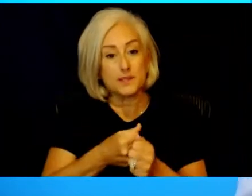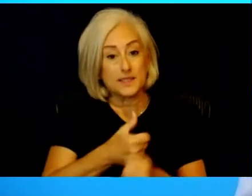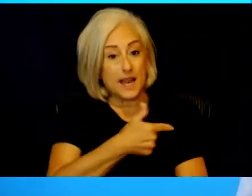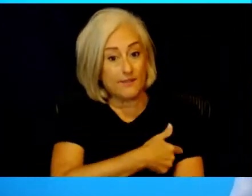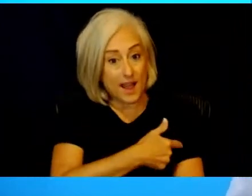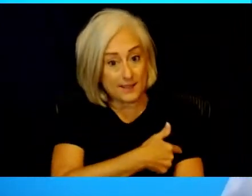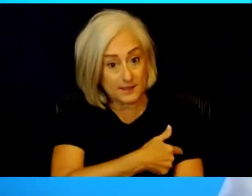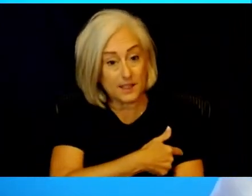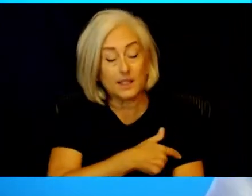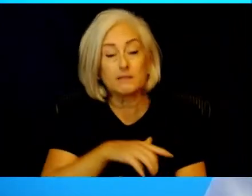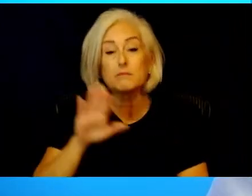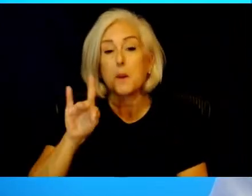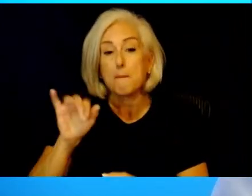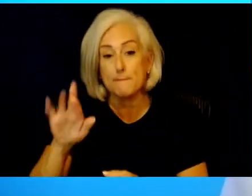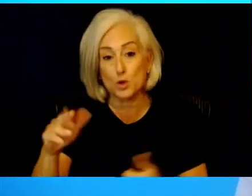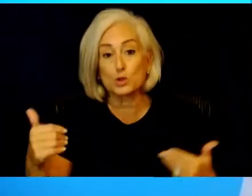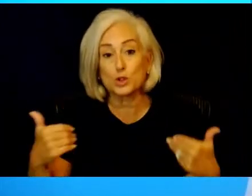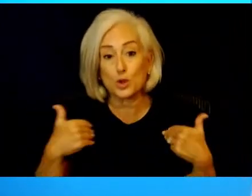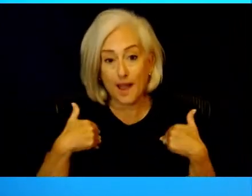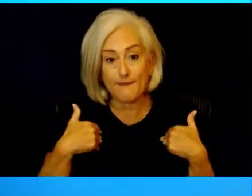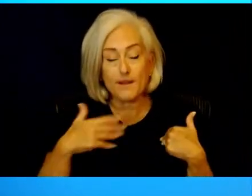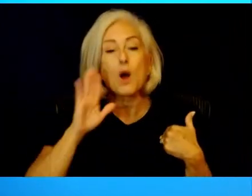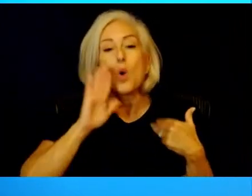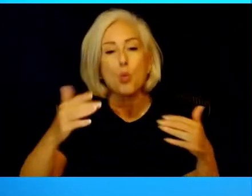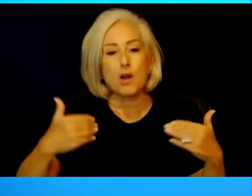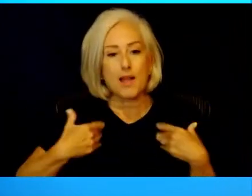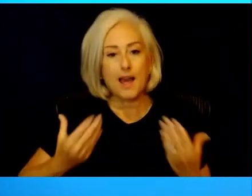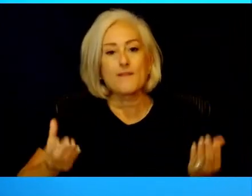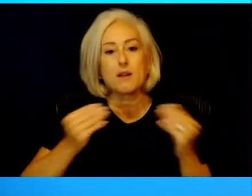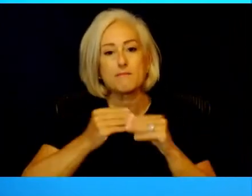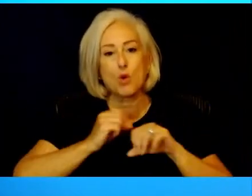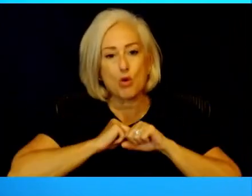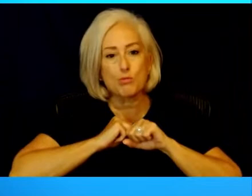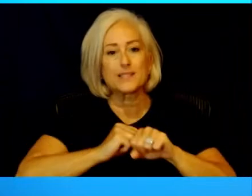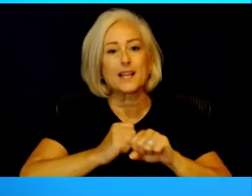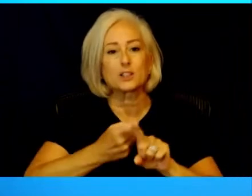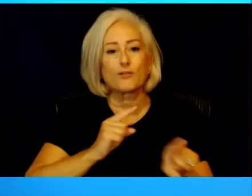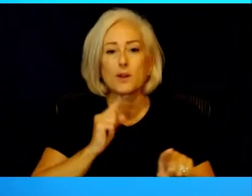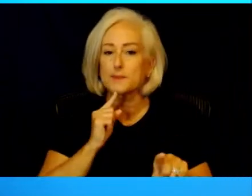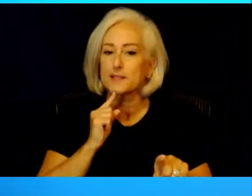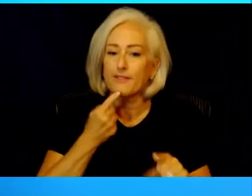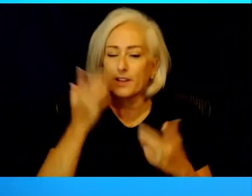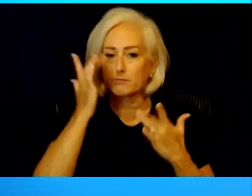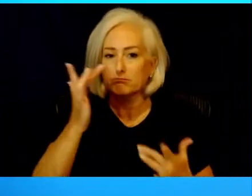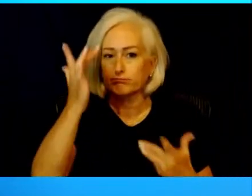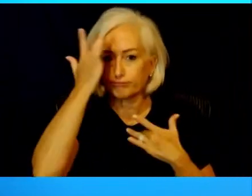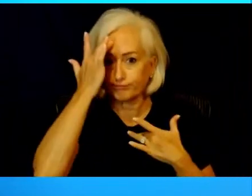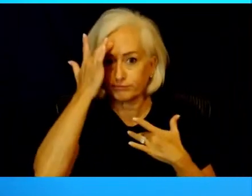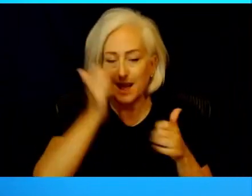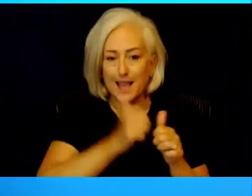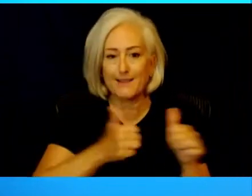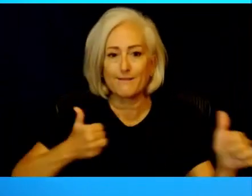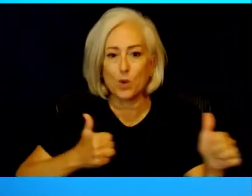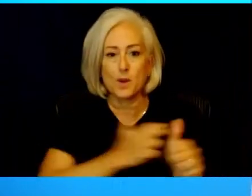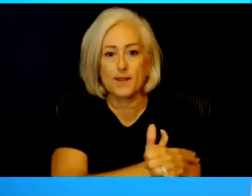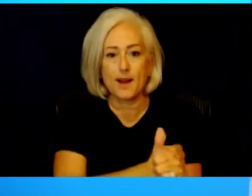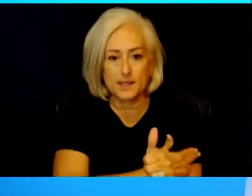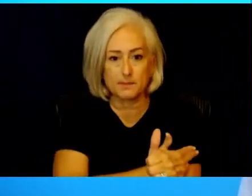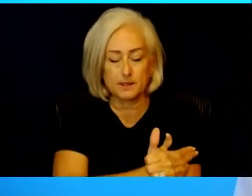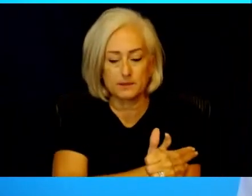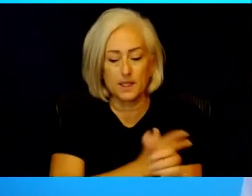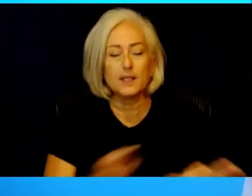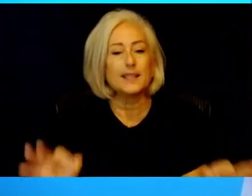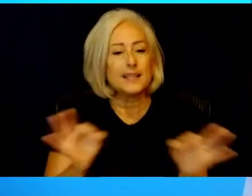booster, you are going to be protected from those most severe outcomes and hospitalization. So it's vitally important to that. Also understand those situations that you're going